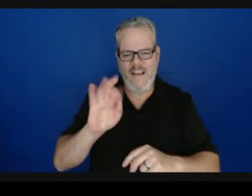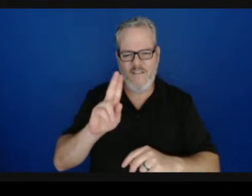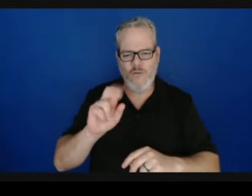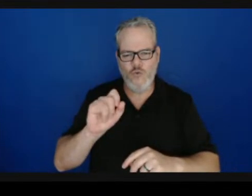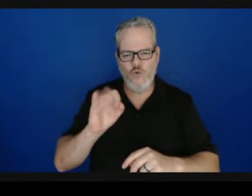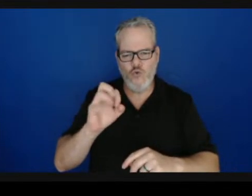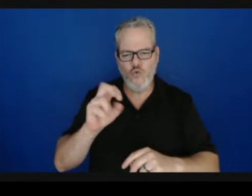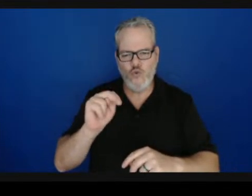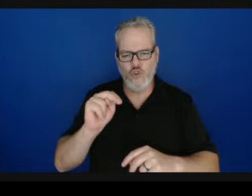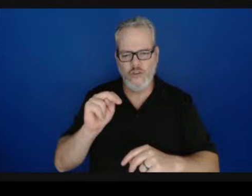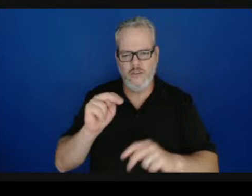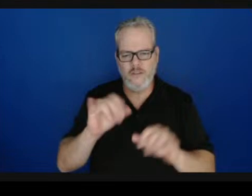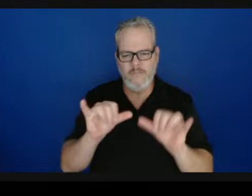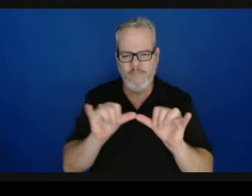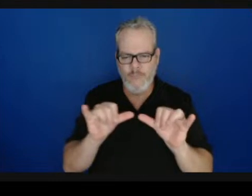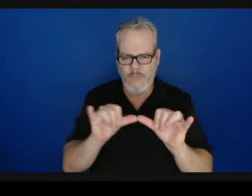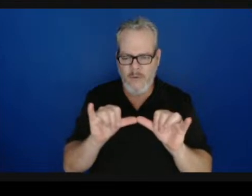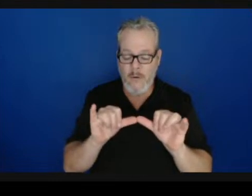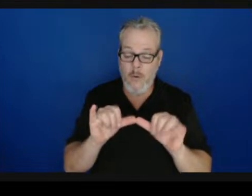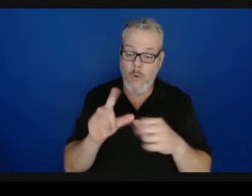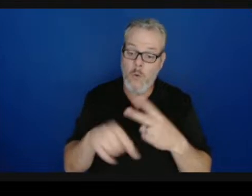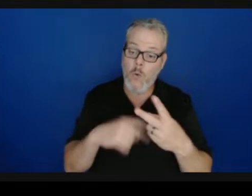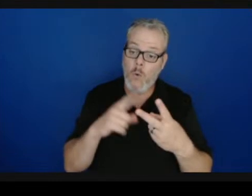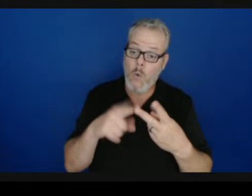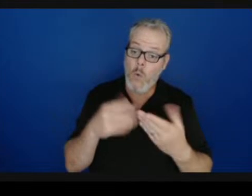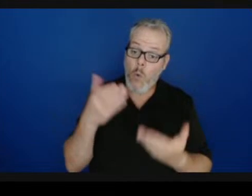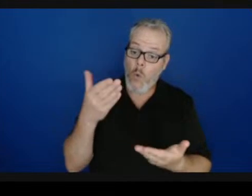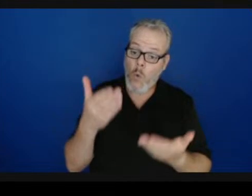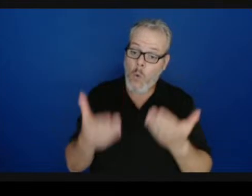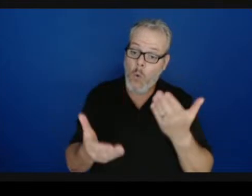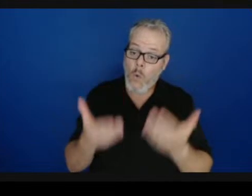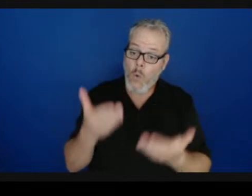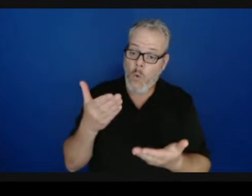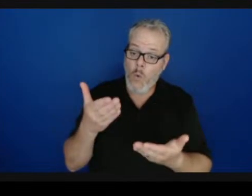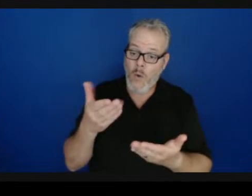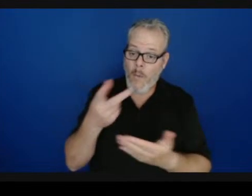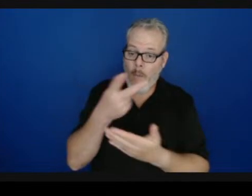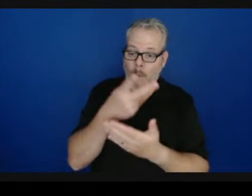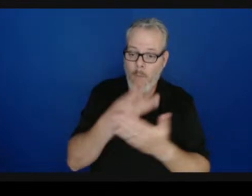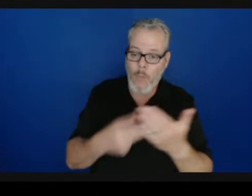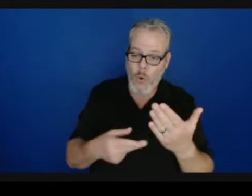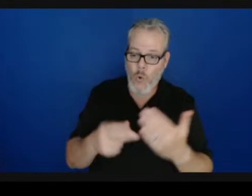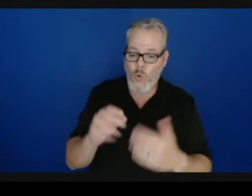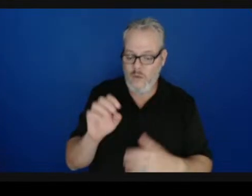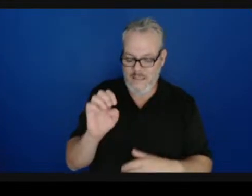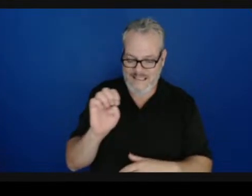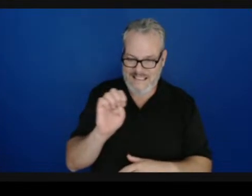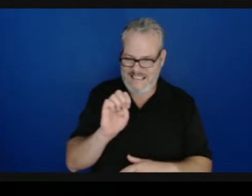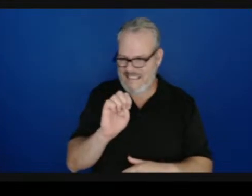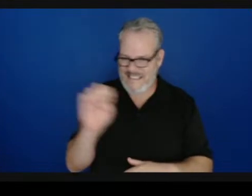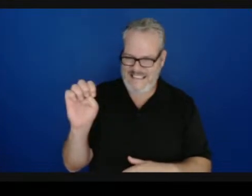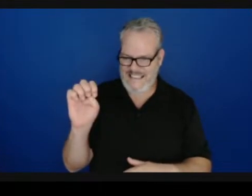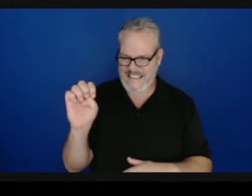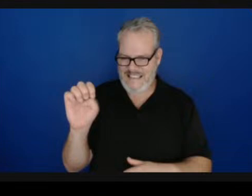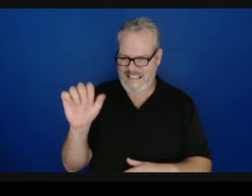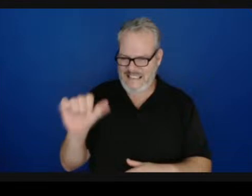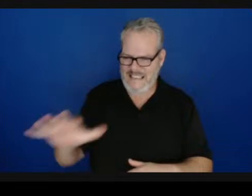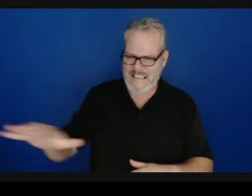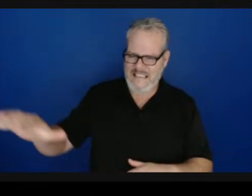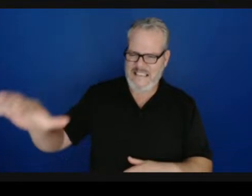or be because the two eastern fissure segments got less active.